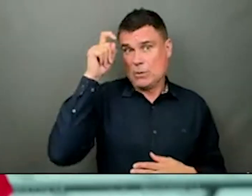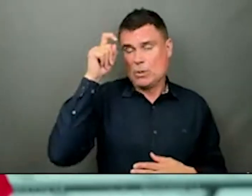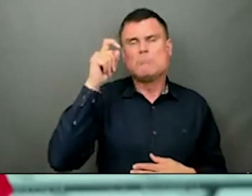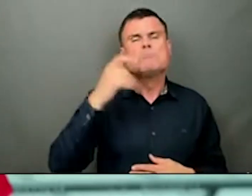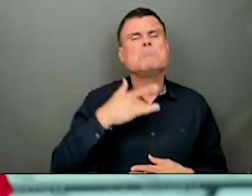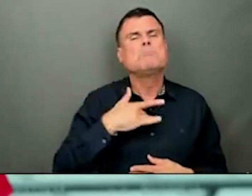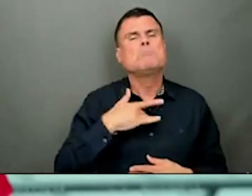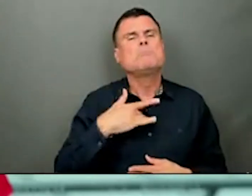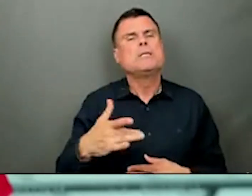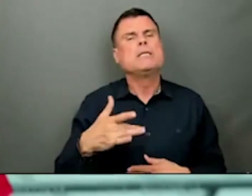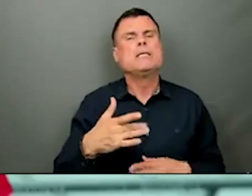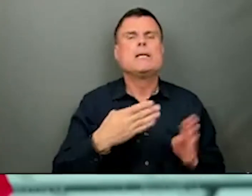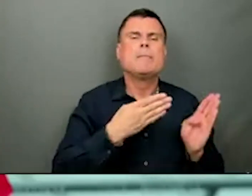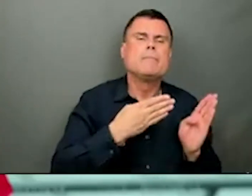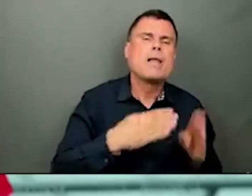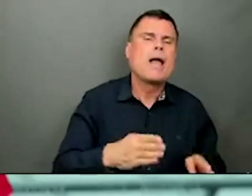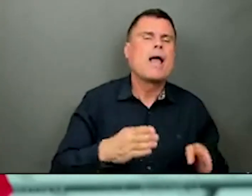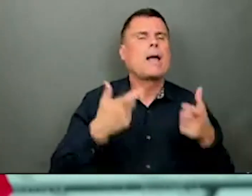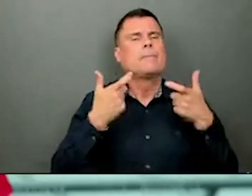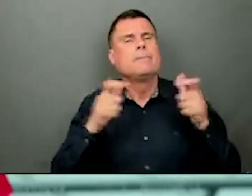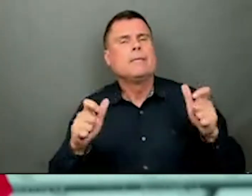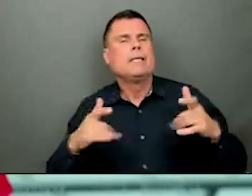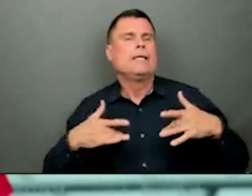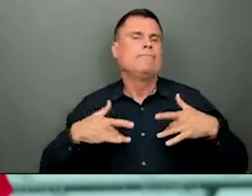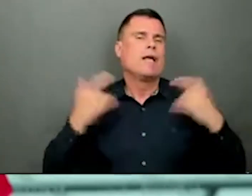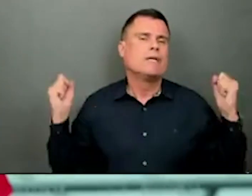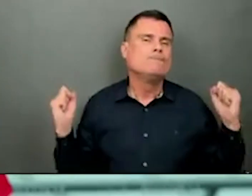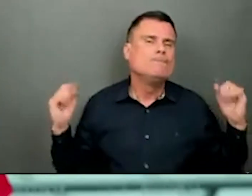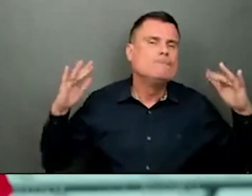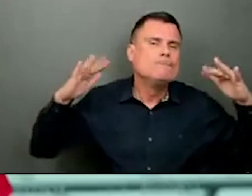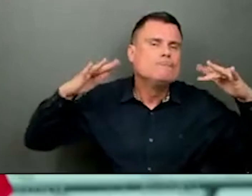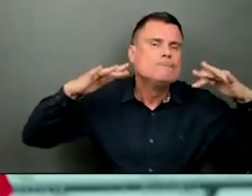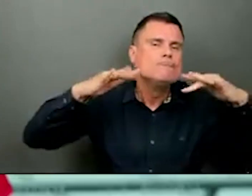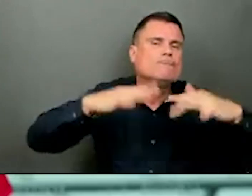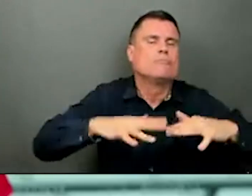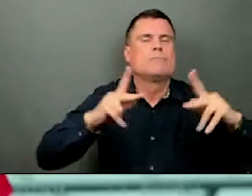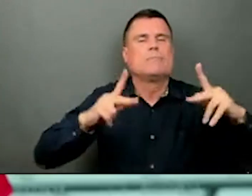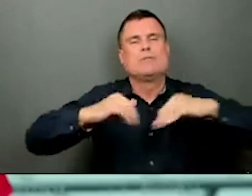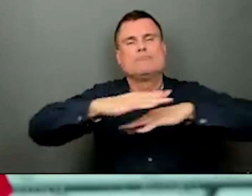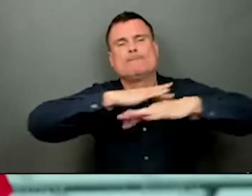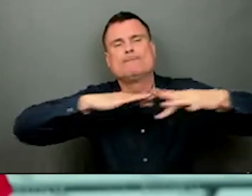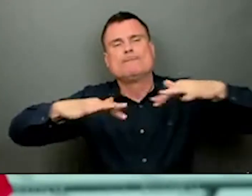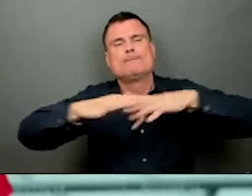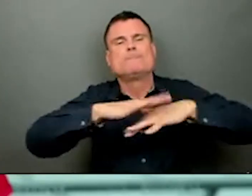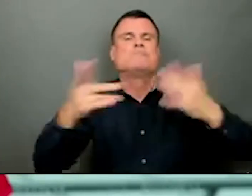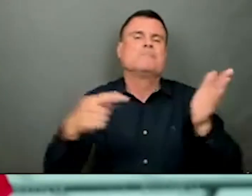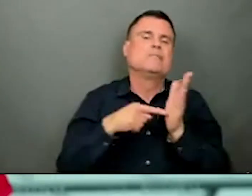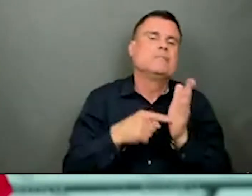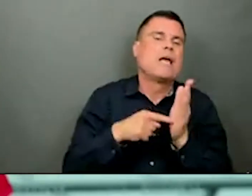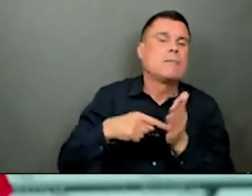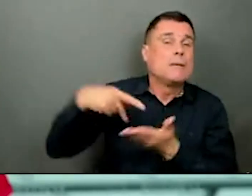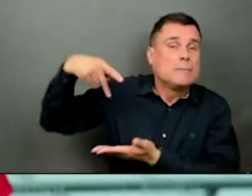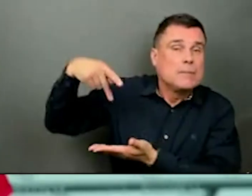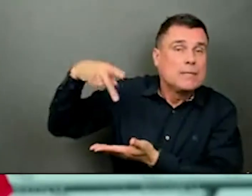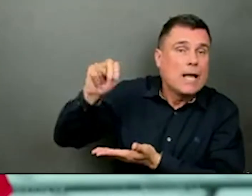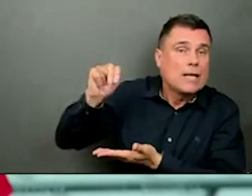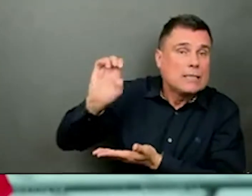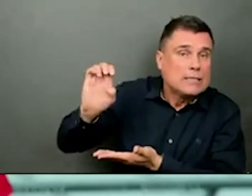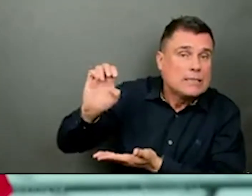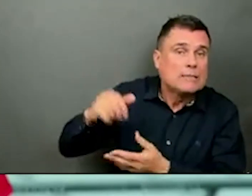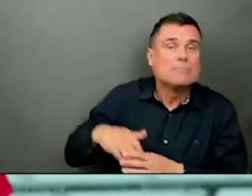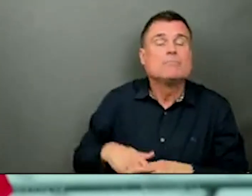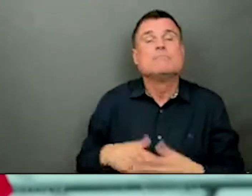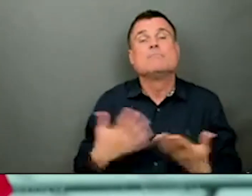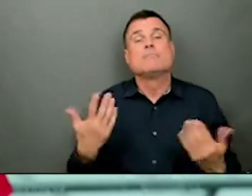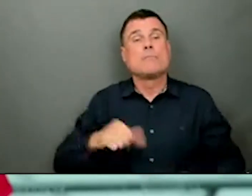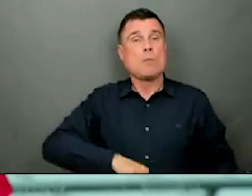doing in terms of setting up these big summer events, PNE, Pride festivals? Like,